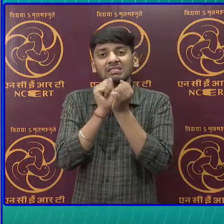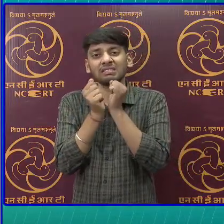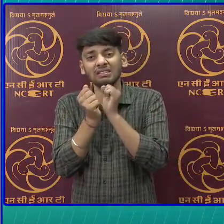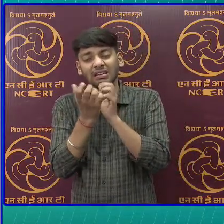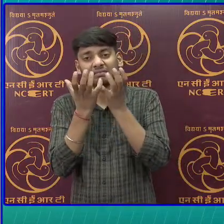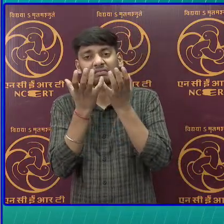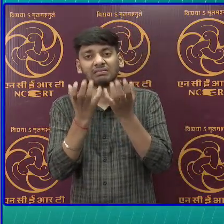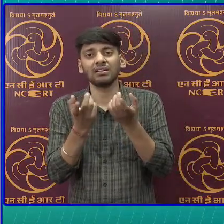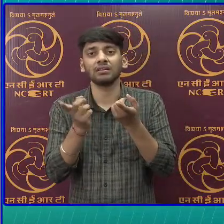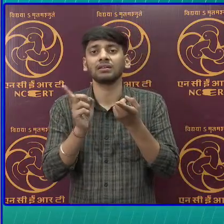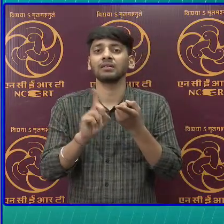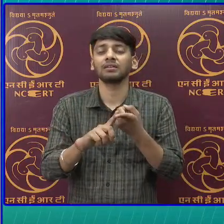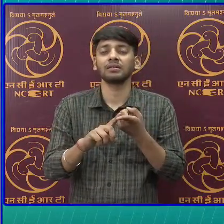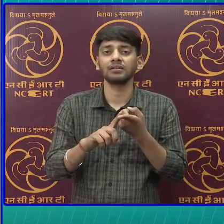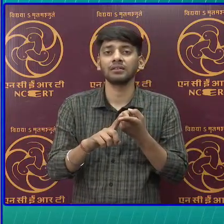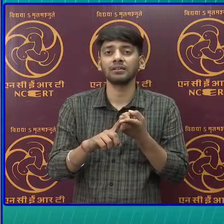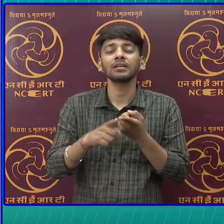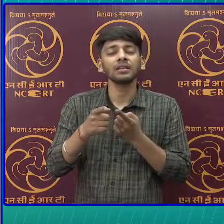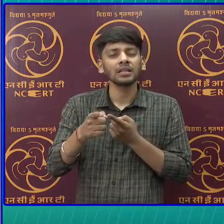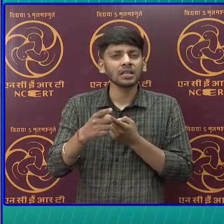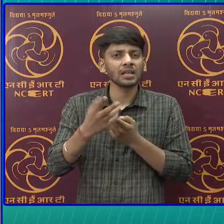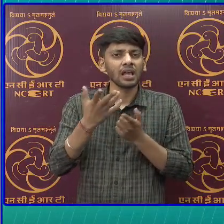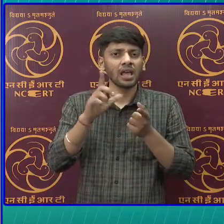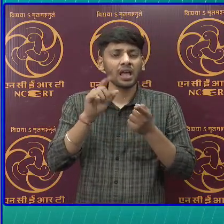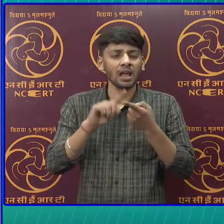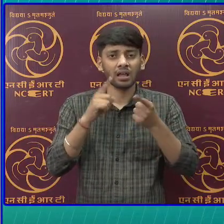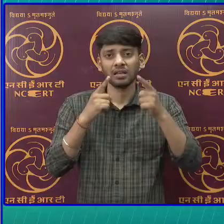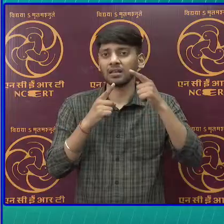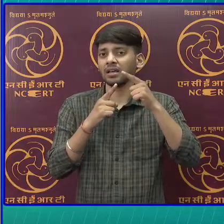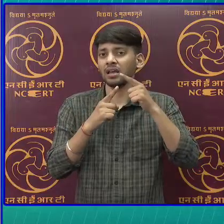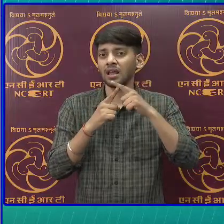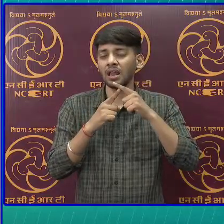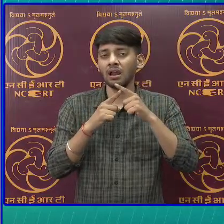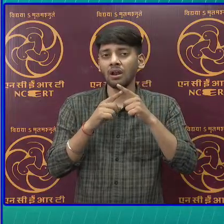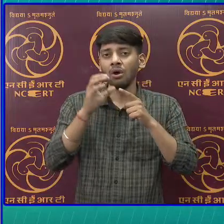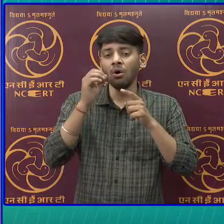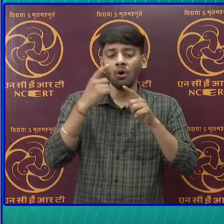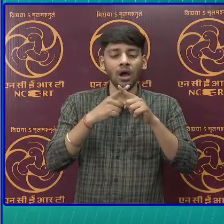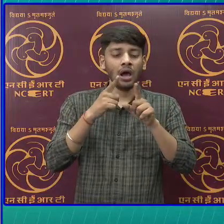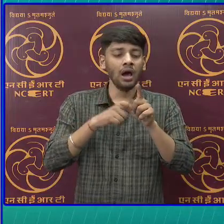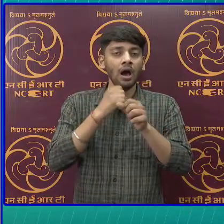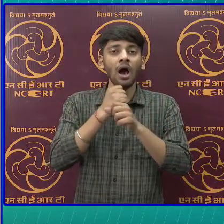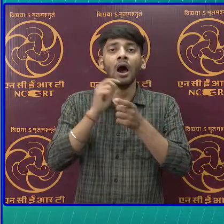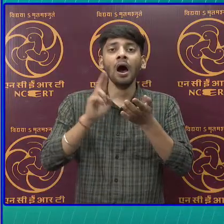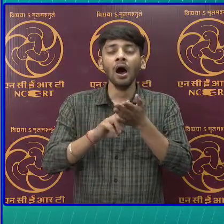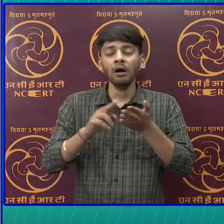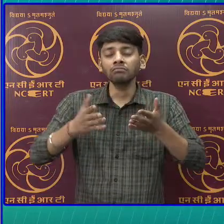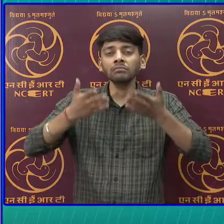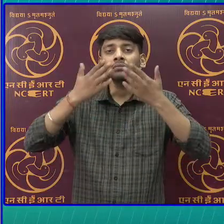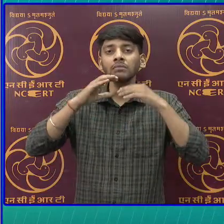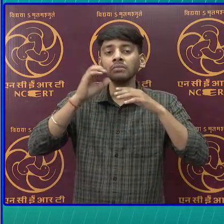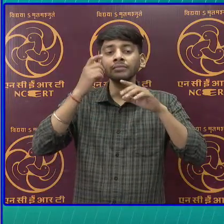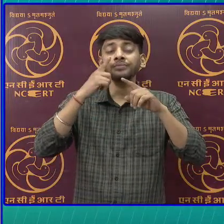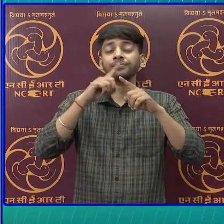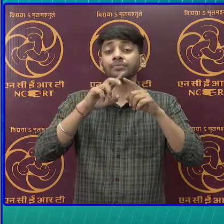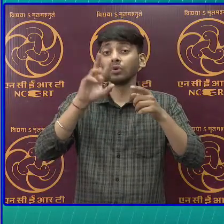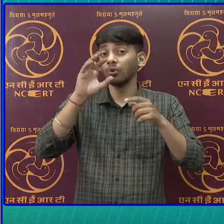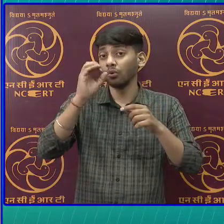And choking means you have you cut its oxygen part even, so it will start